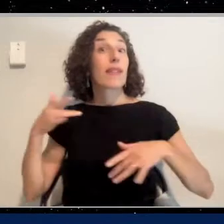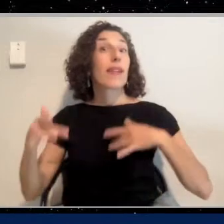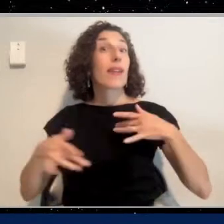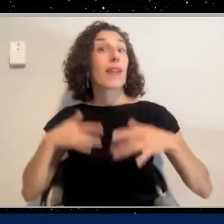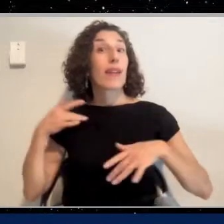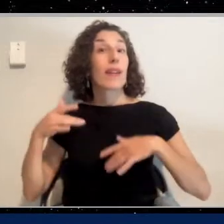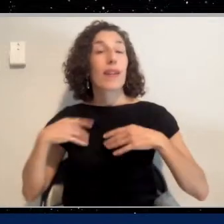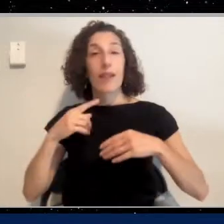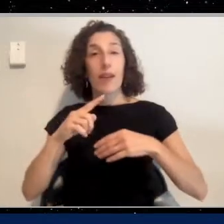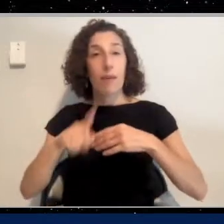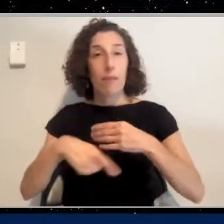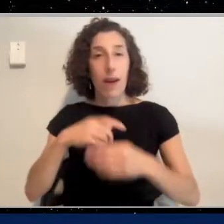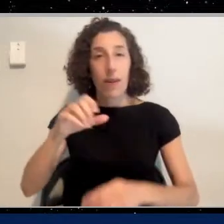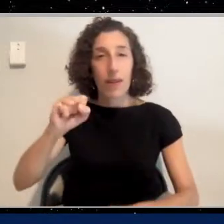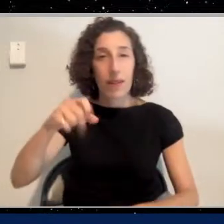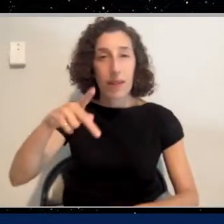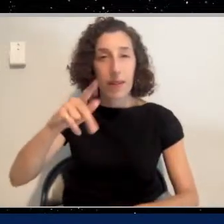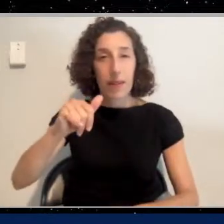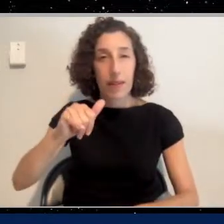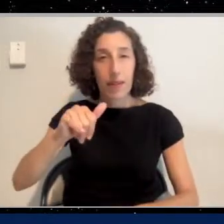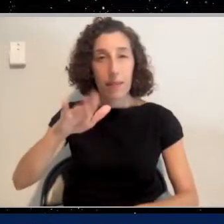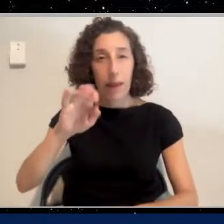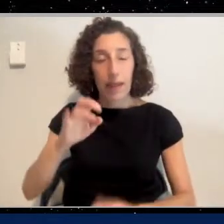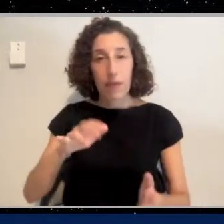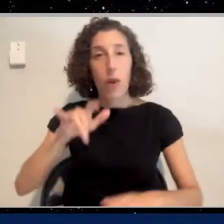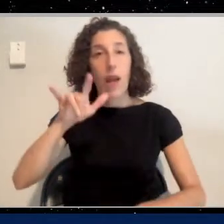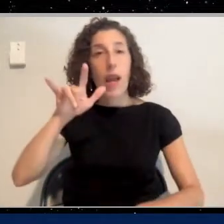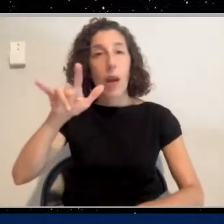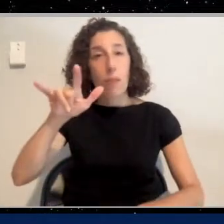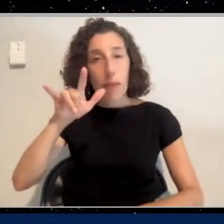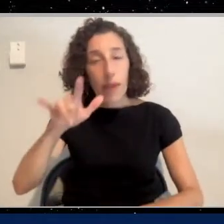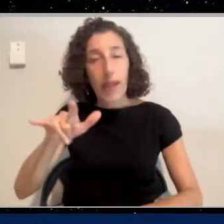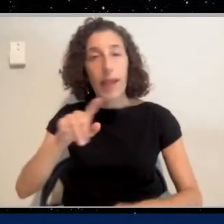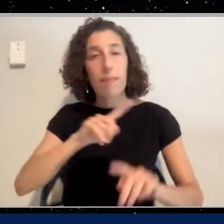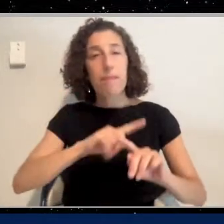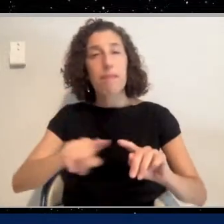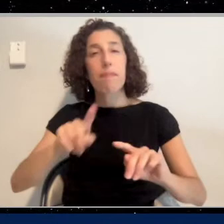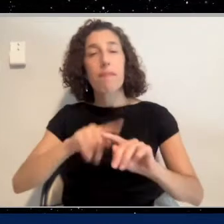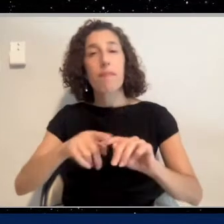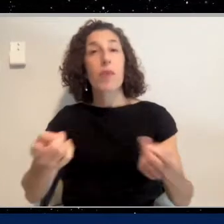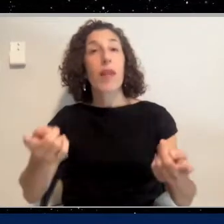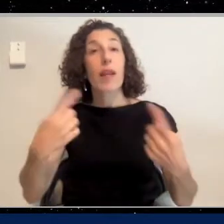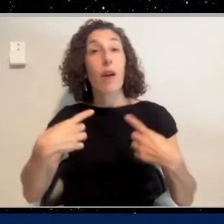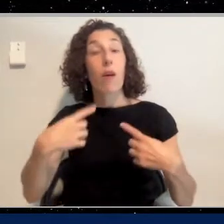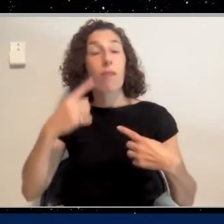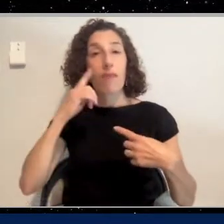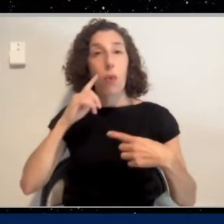or about airplanes, or about different things like that. And they come for camp, and it's a really wonderful